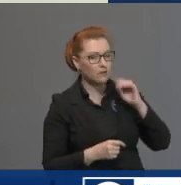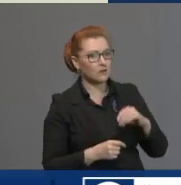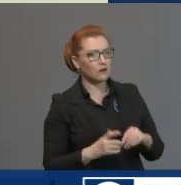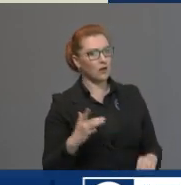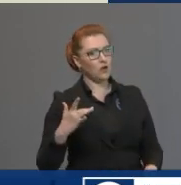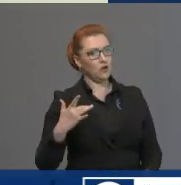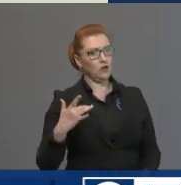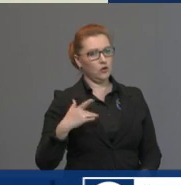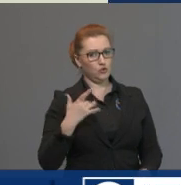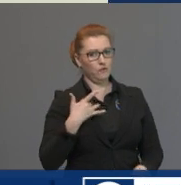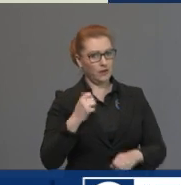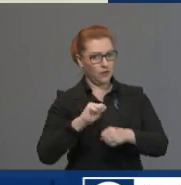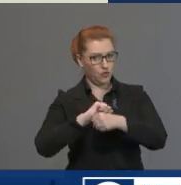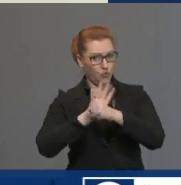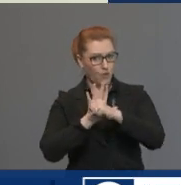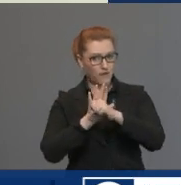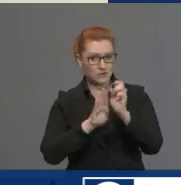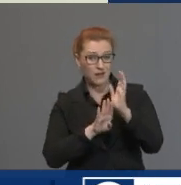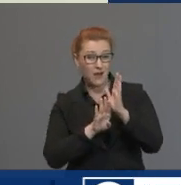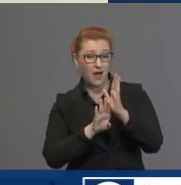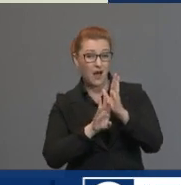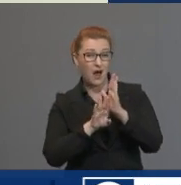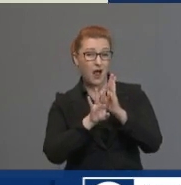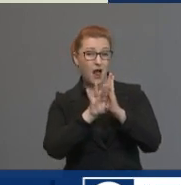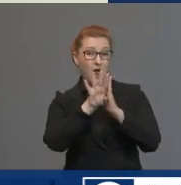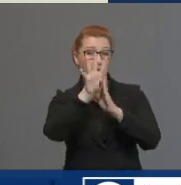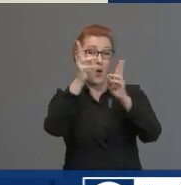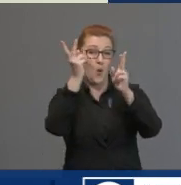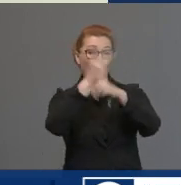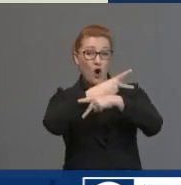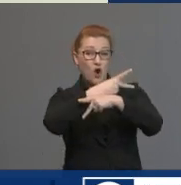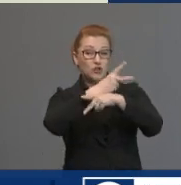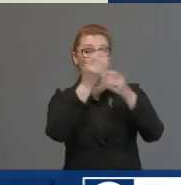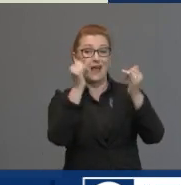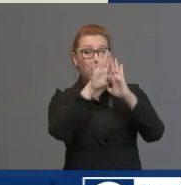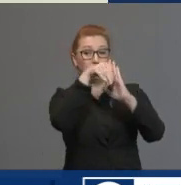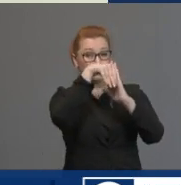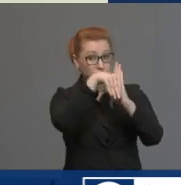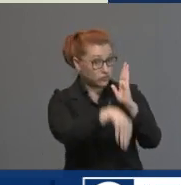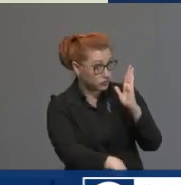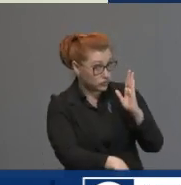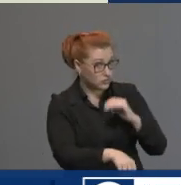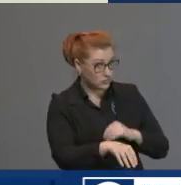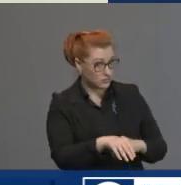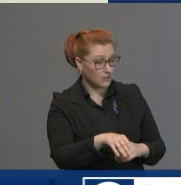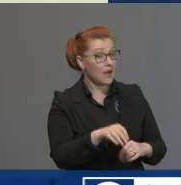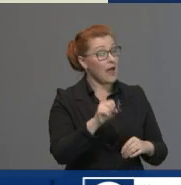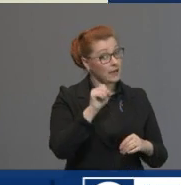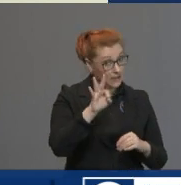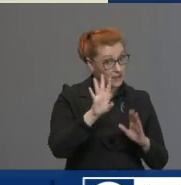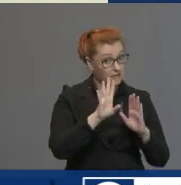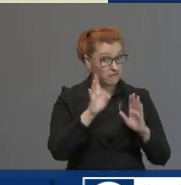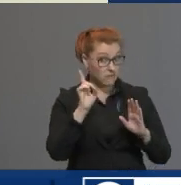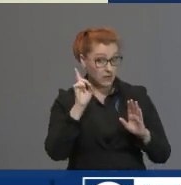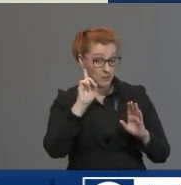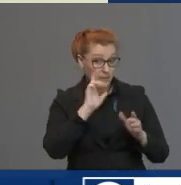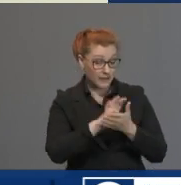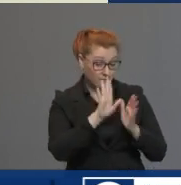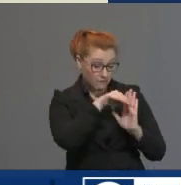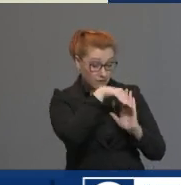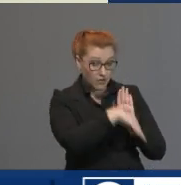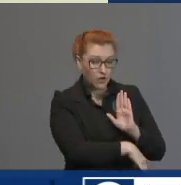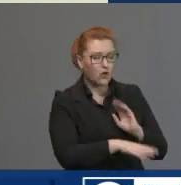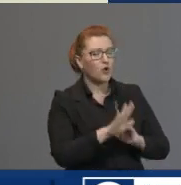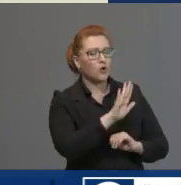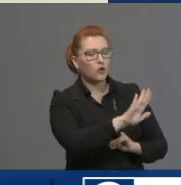the coronavirus has already peaked in Arizona? And if that's the case, what is your administration going to be doing